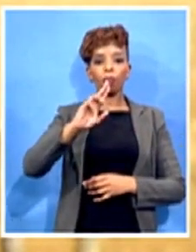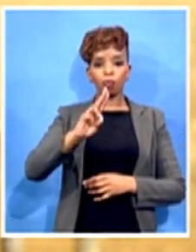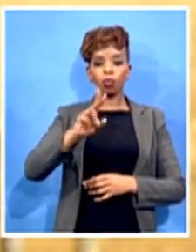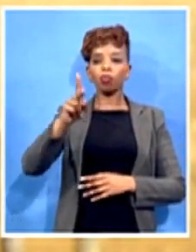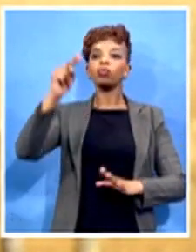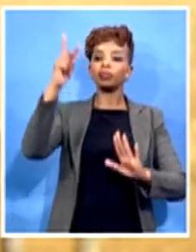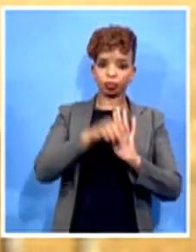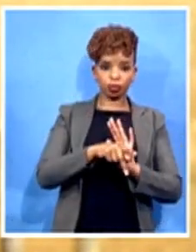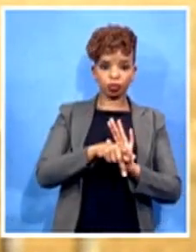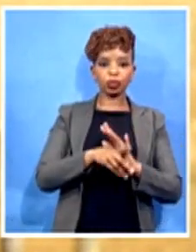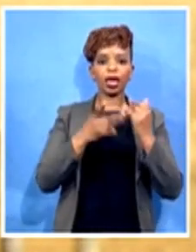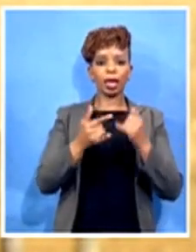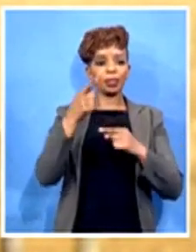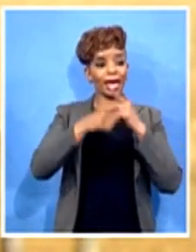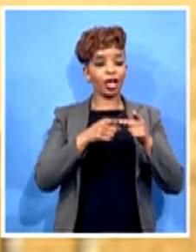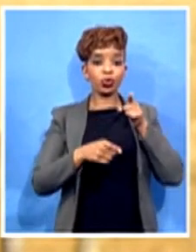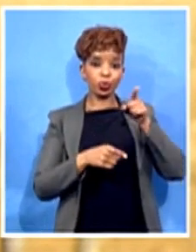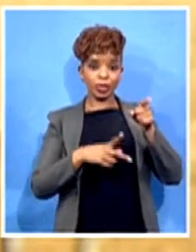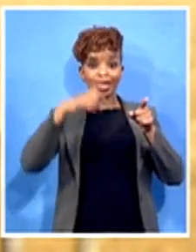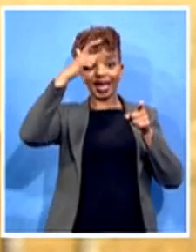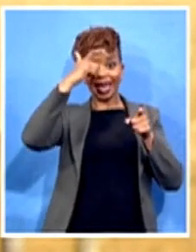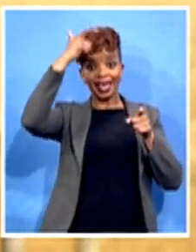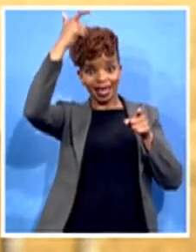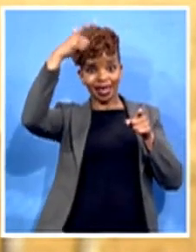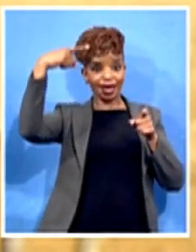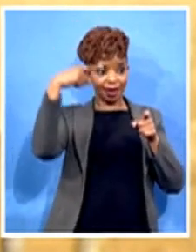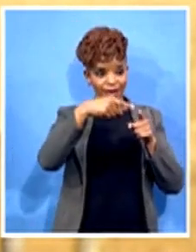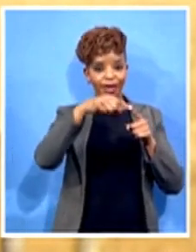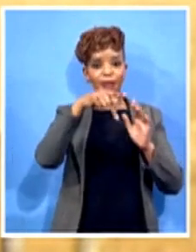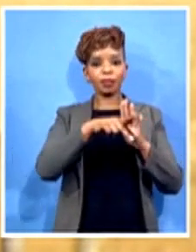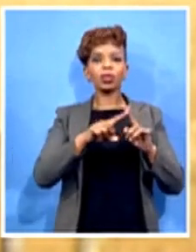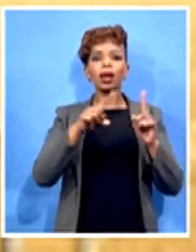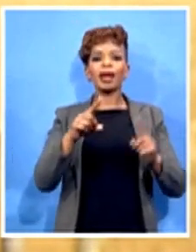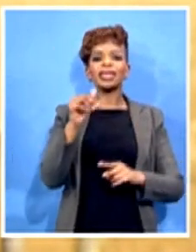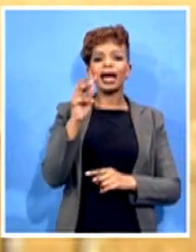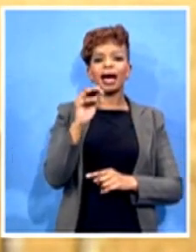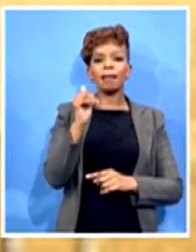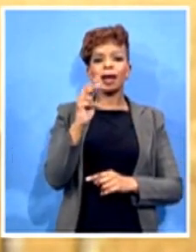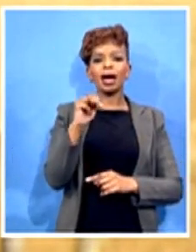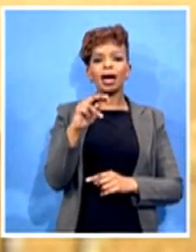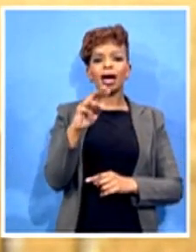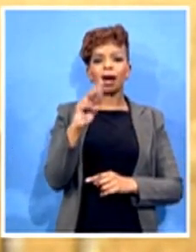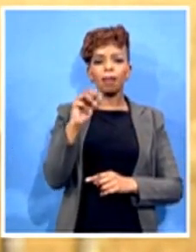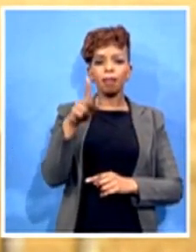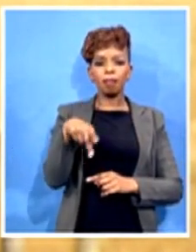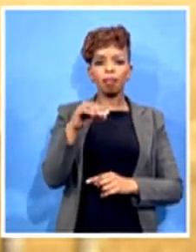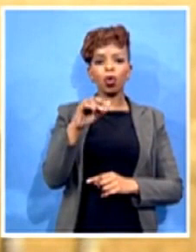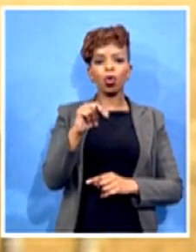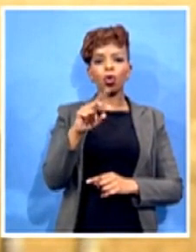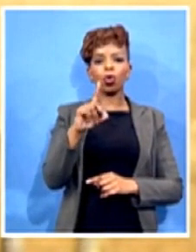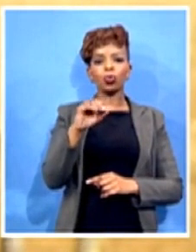though Ama-Mpondomise say why casually harsh. So, but ultimately, he came